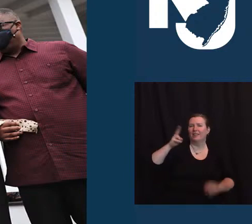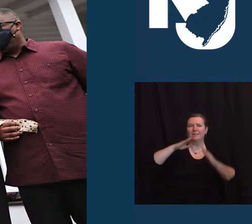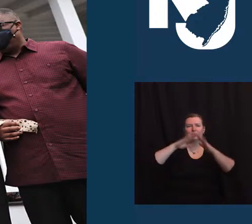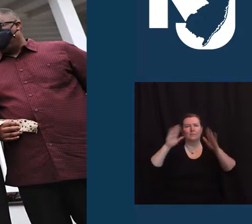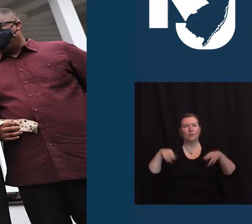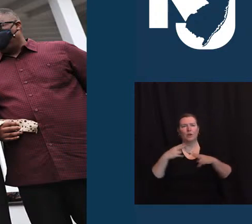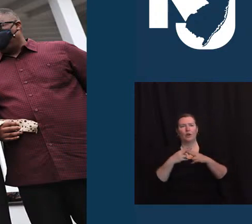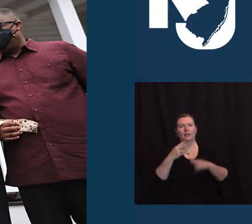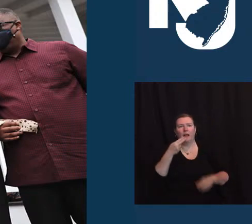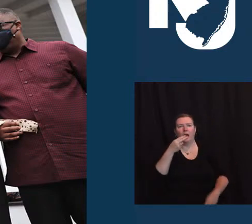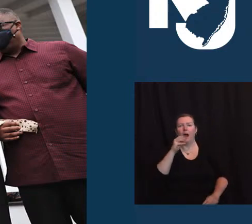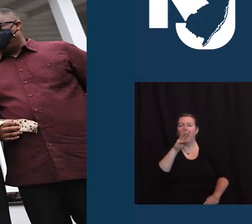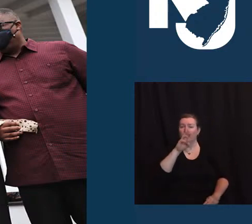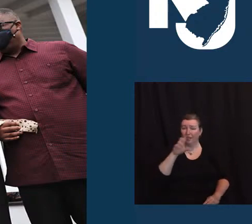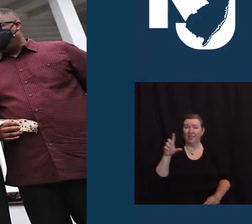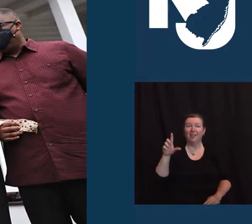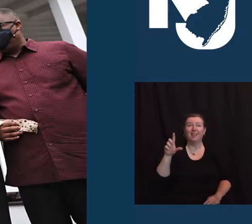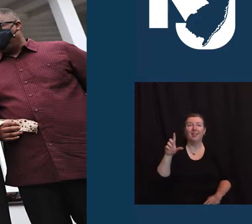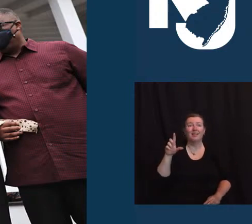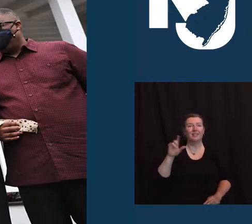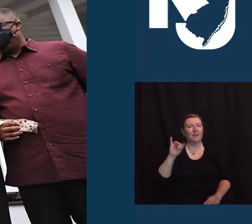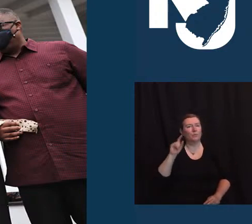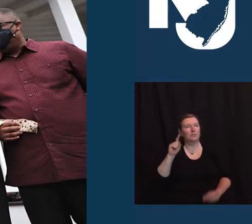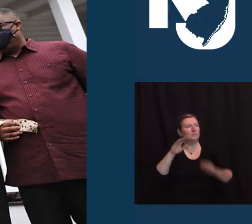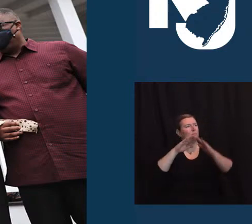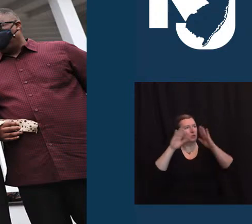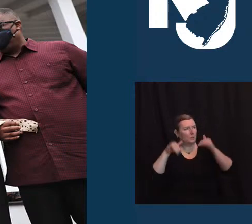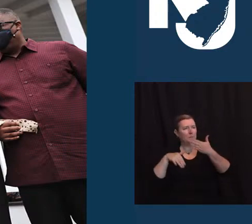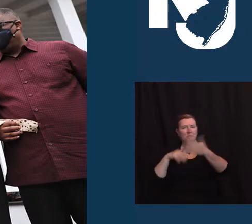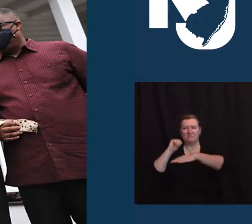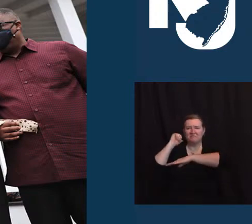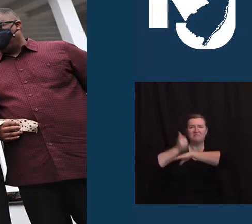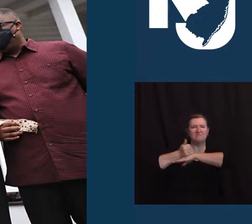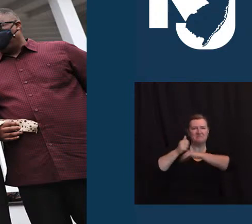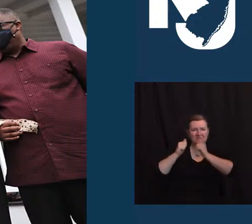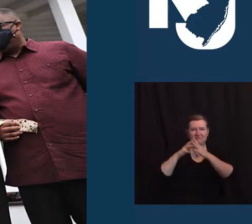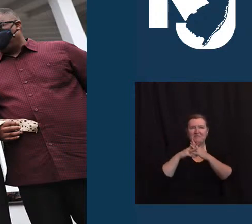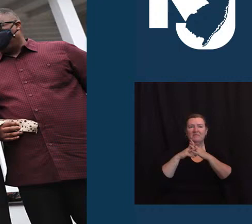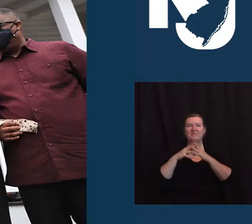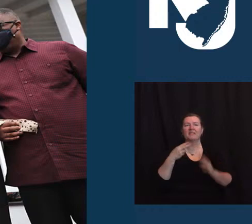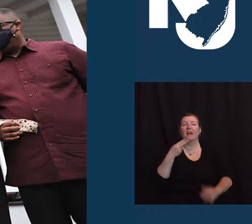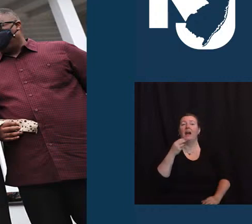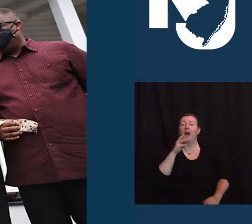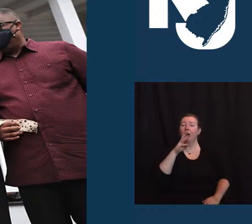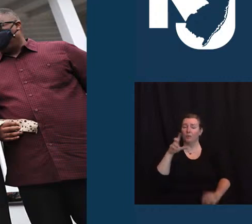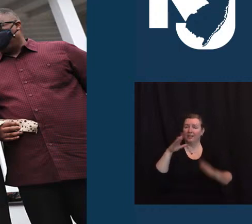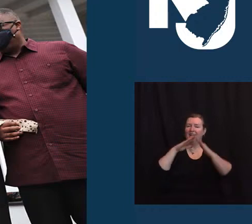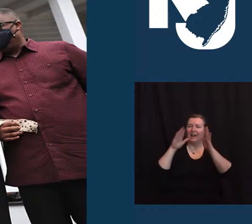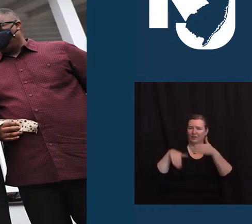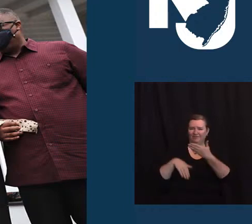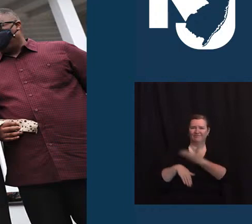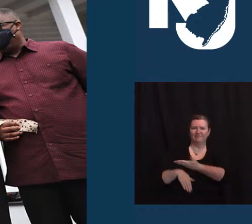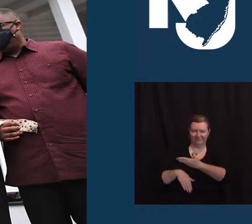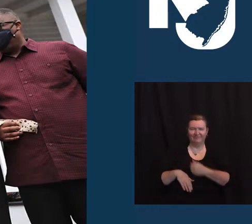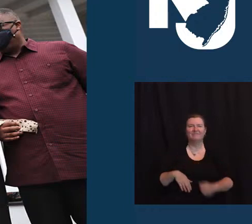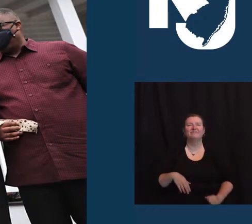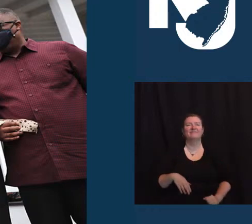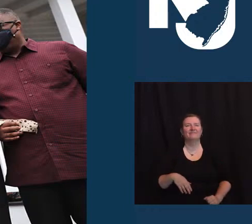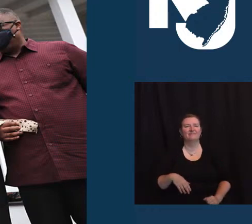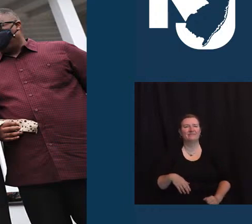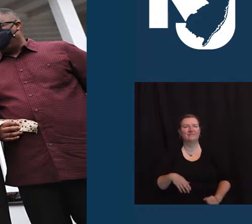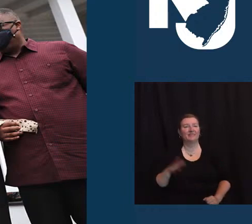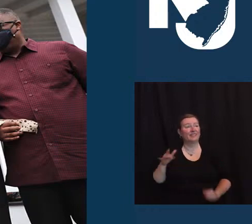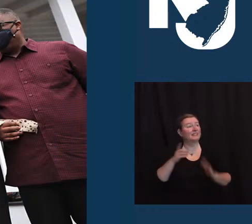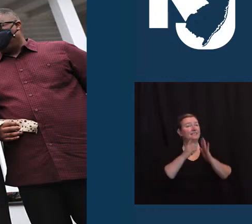can see that, as New Jersey's official Harriet Tubman Museum. Over the past months, many of the museum's displays have been